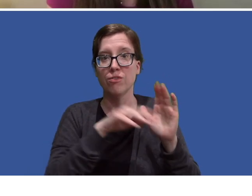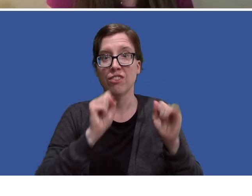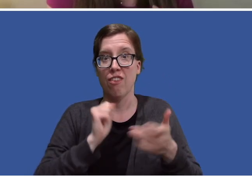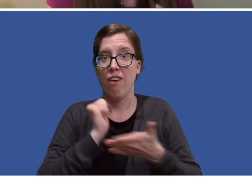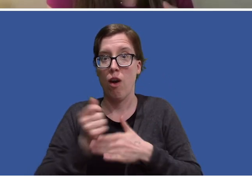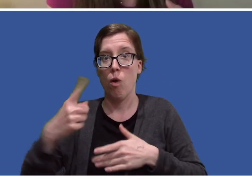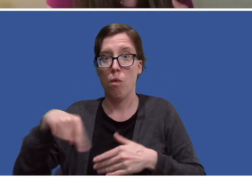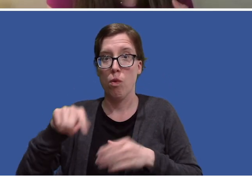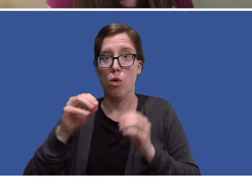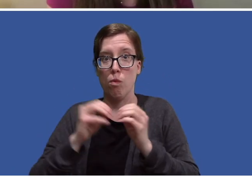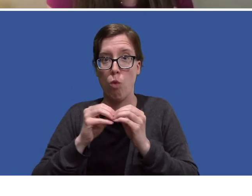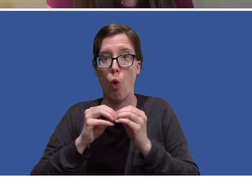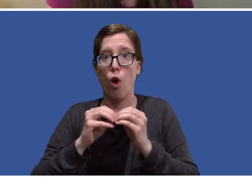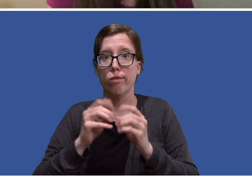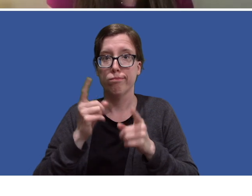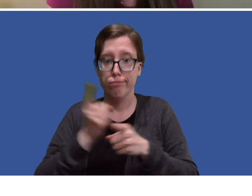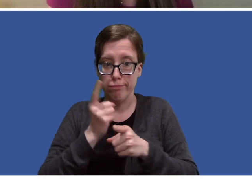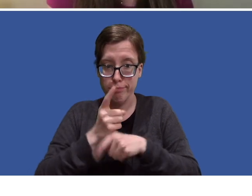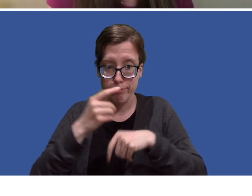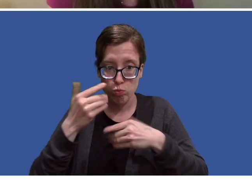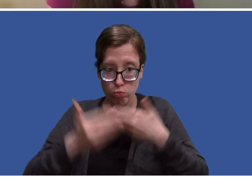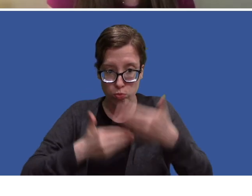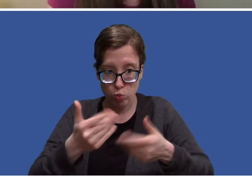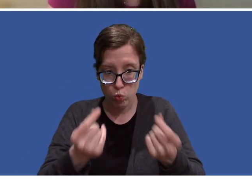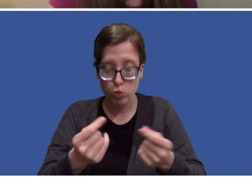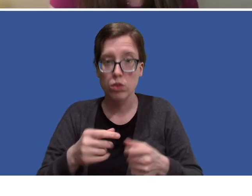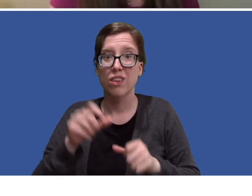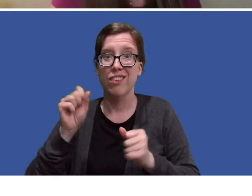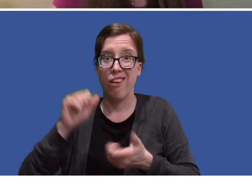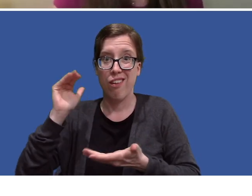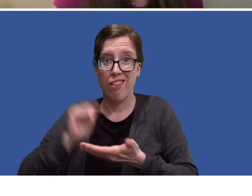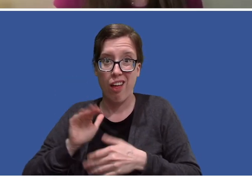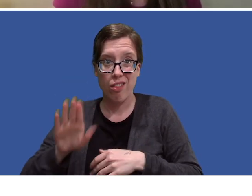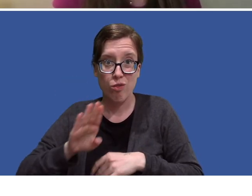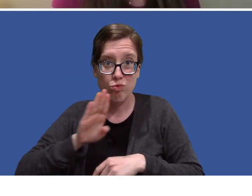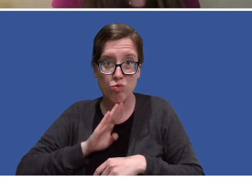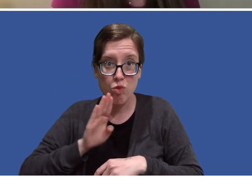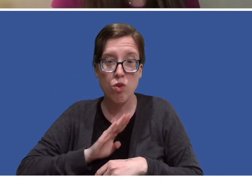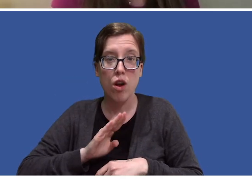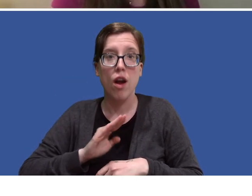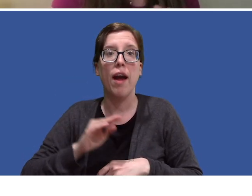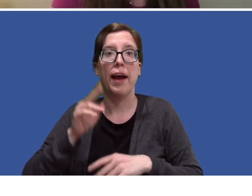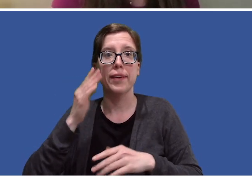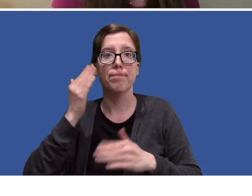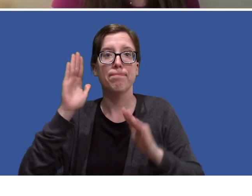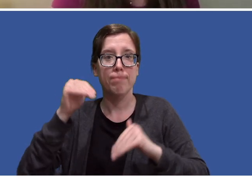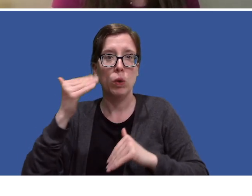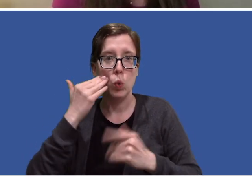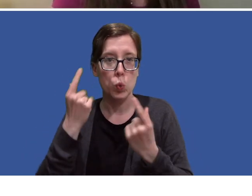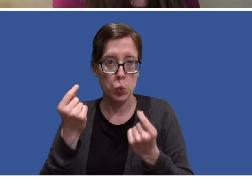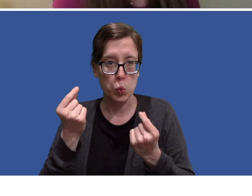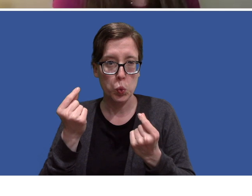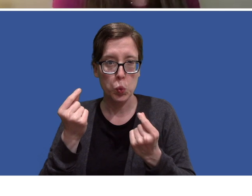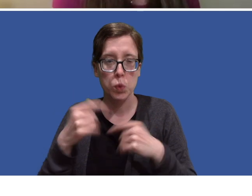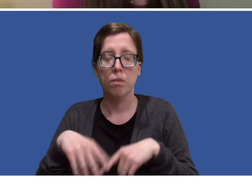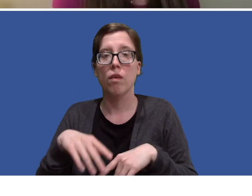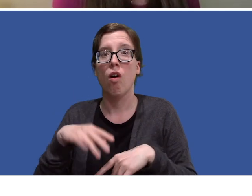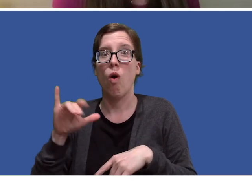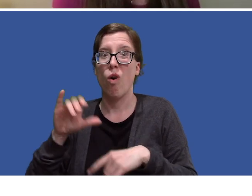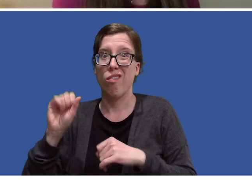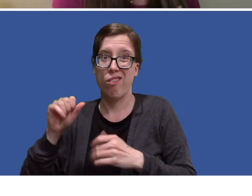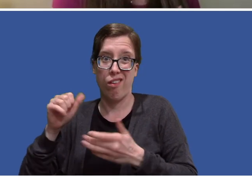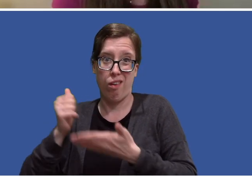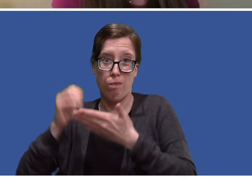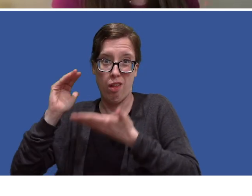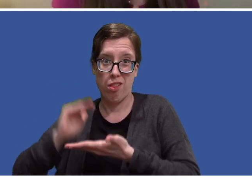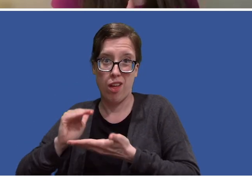student as they know what they need to do. And it can also help to lessen that frustration for you as the teacher, so that